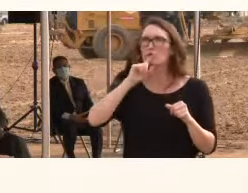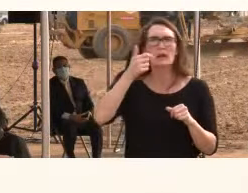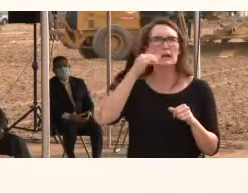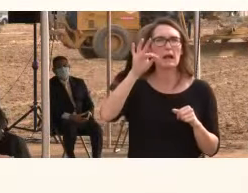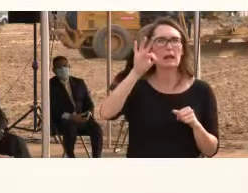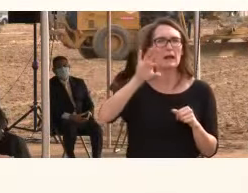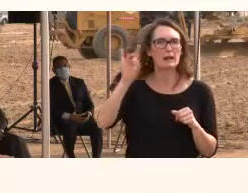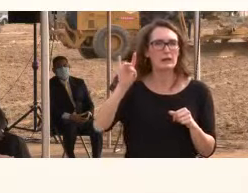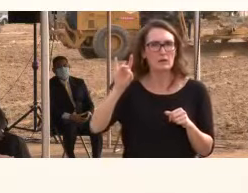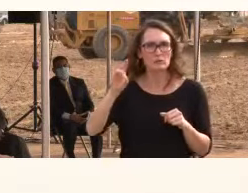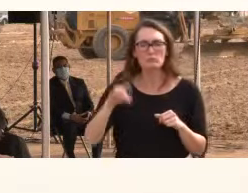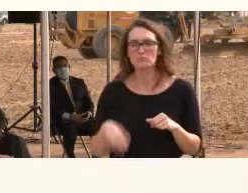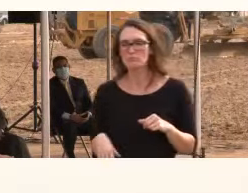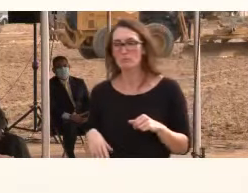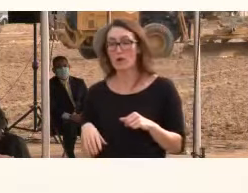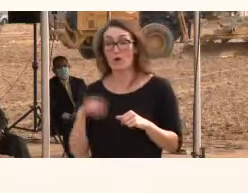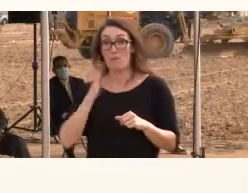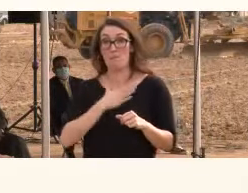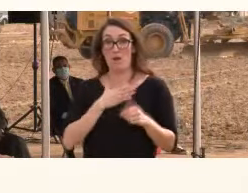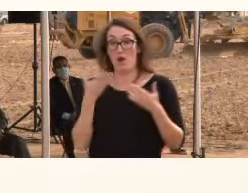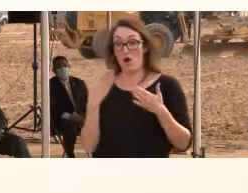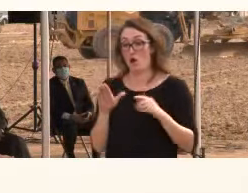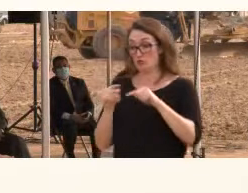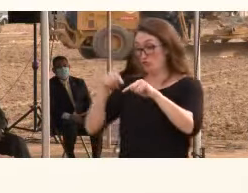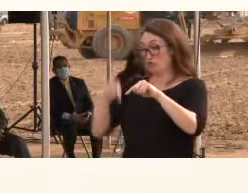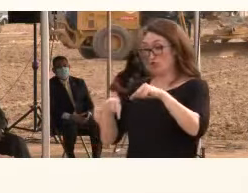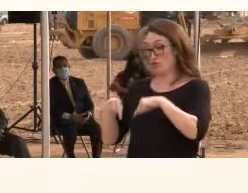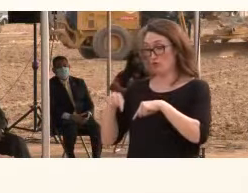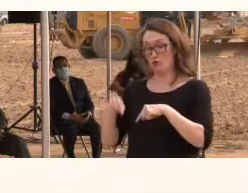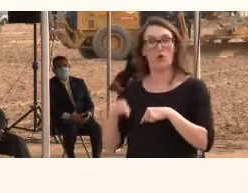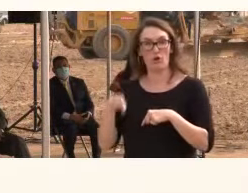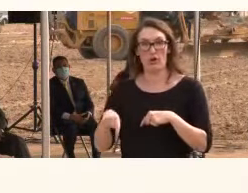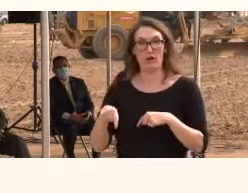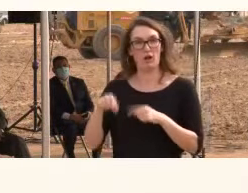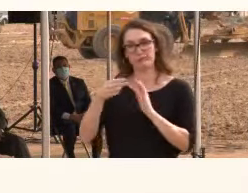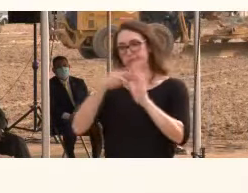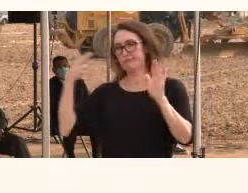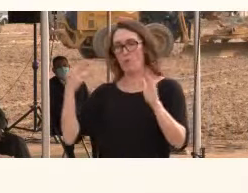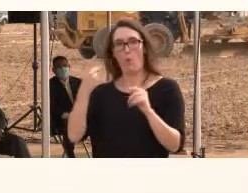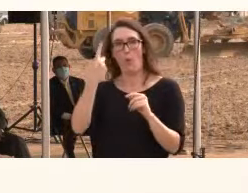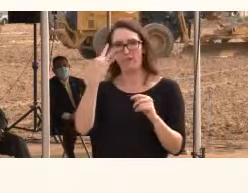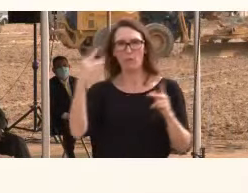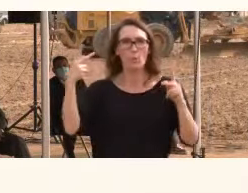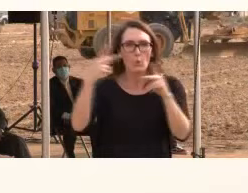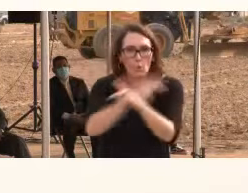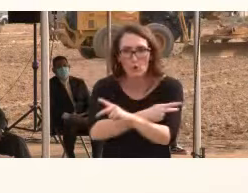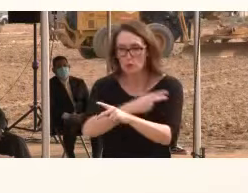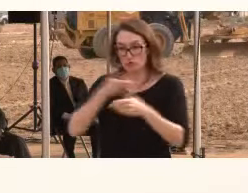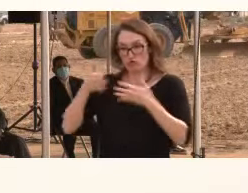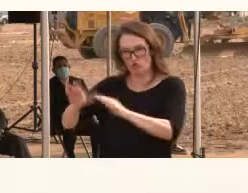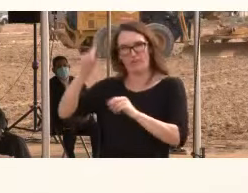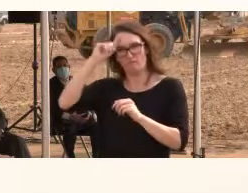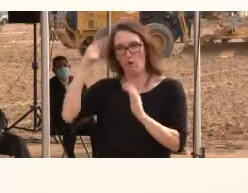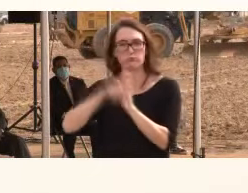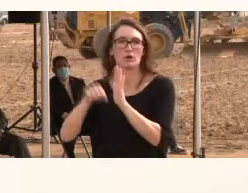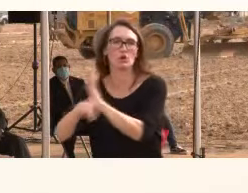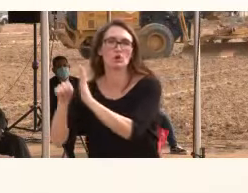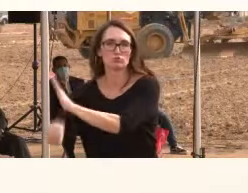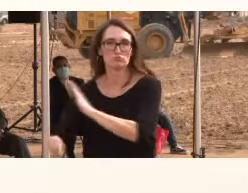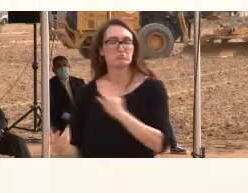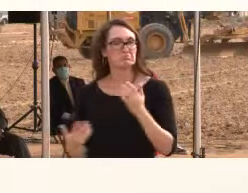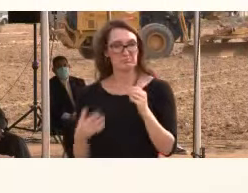In 1998, the street behind me was listed as one of the most homicidal streets in America. I can